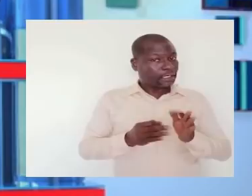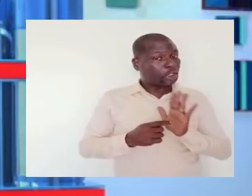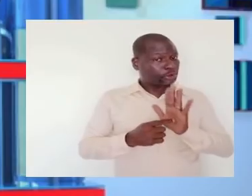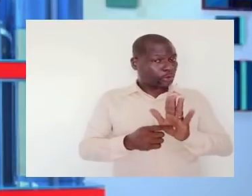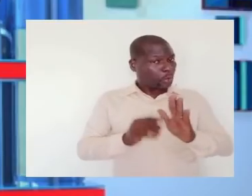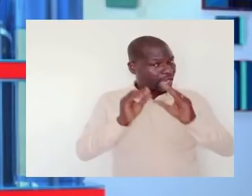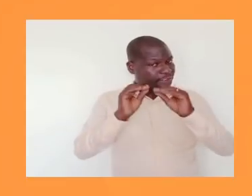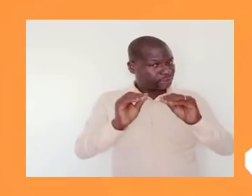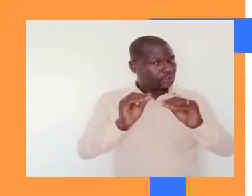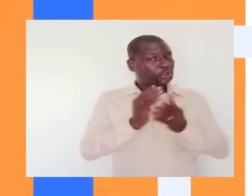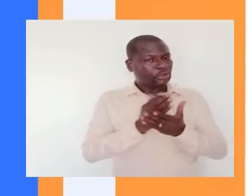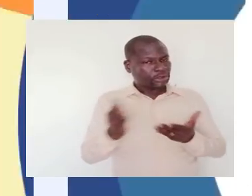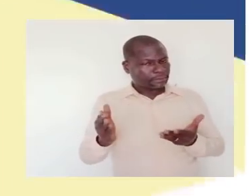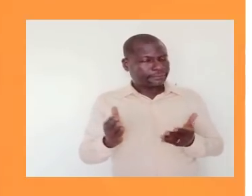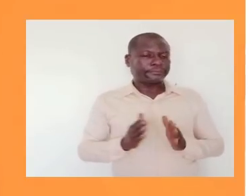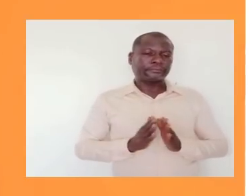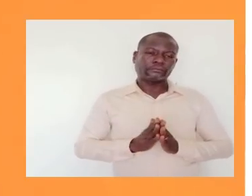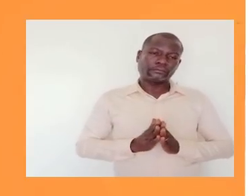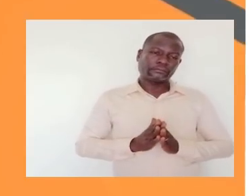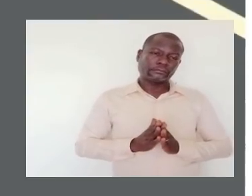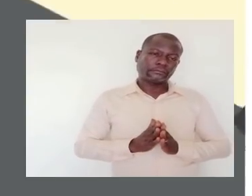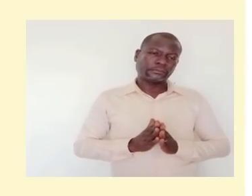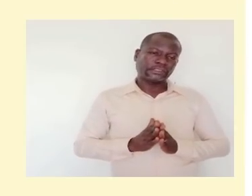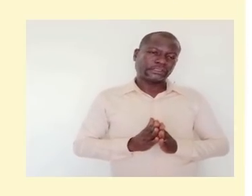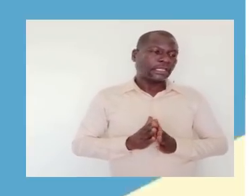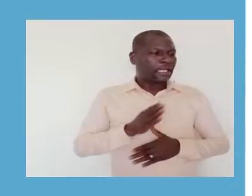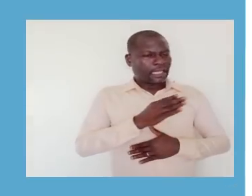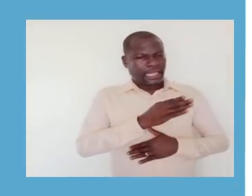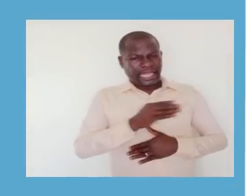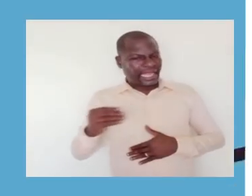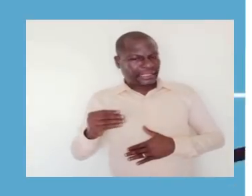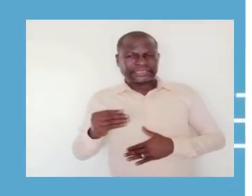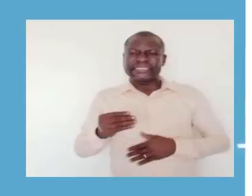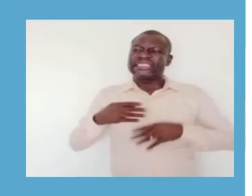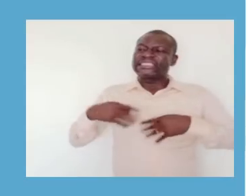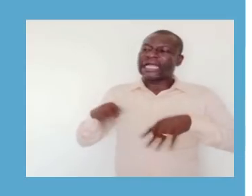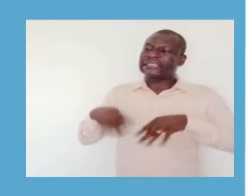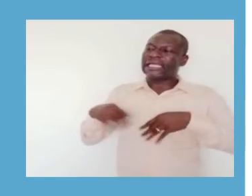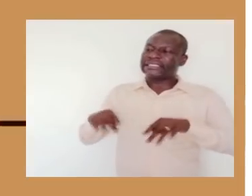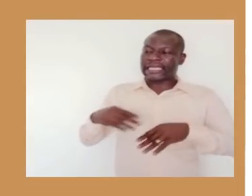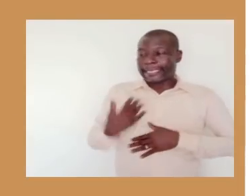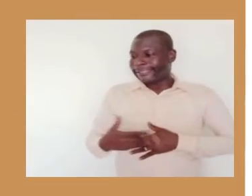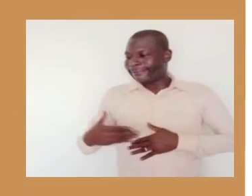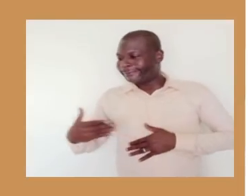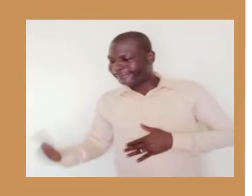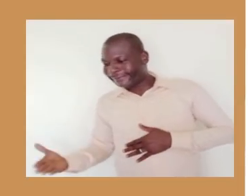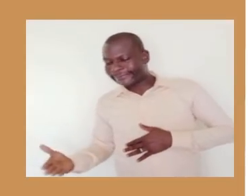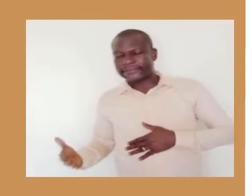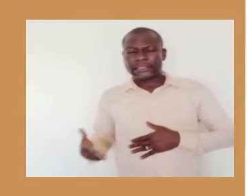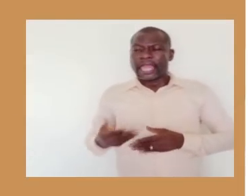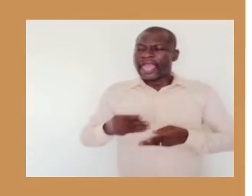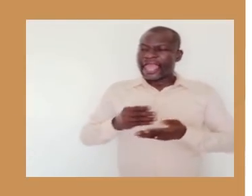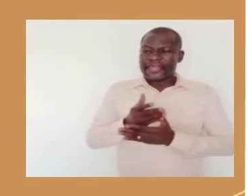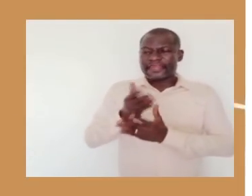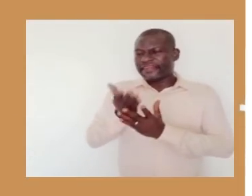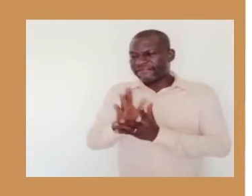kira obi bi wose and sold their possessions and goods, and divided